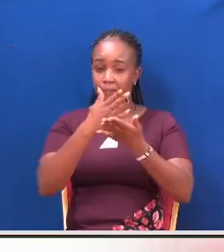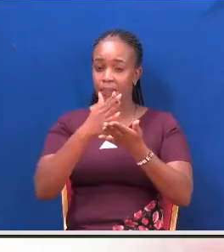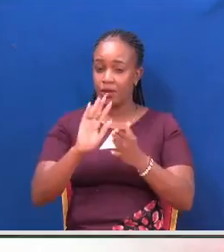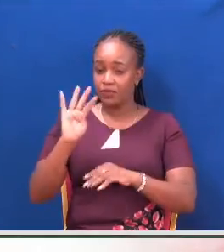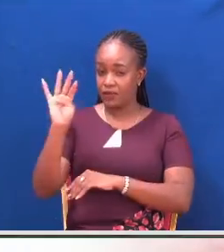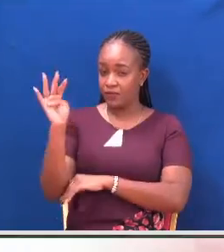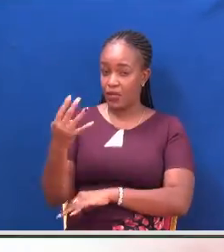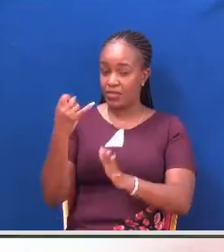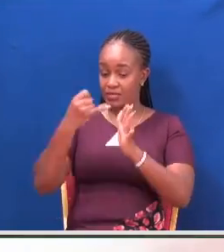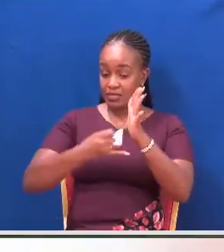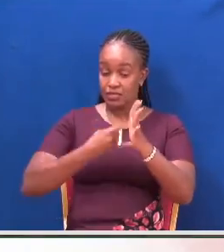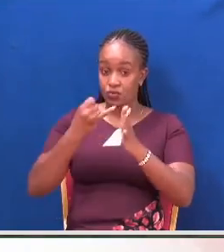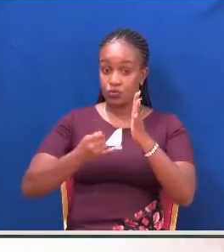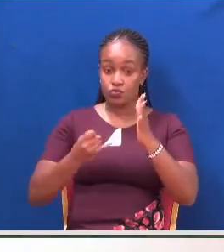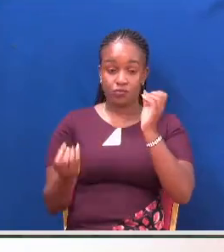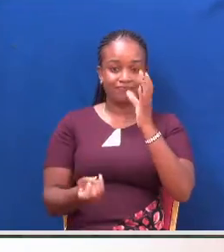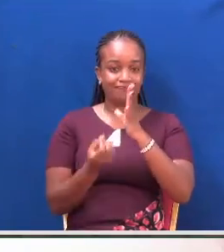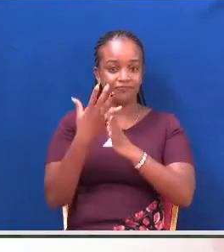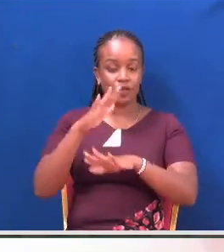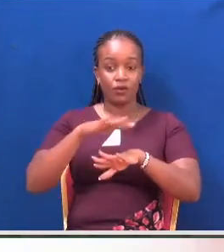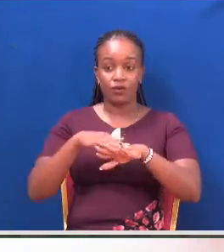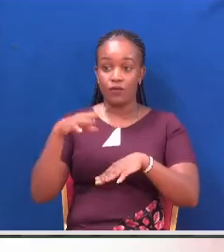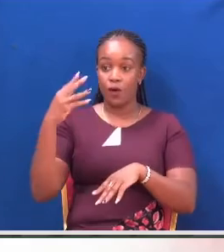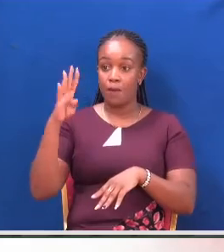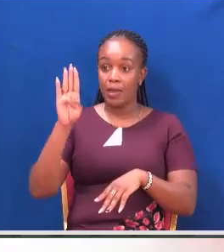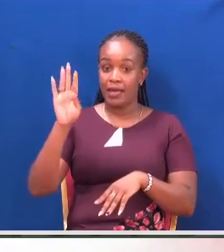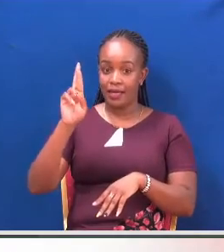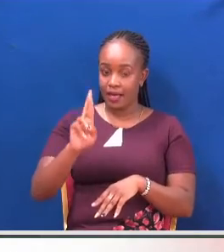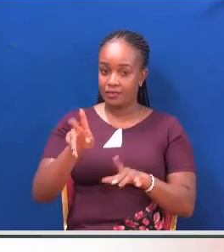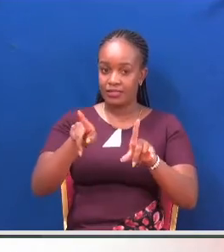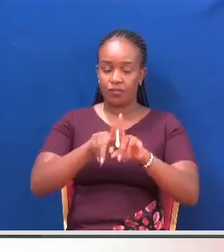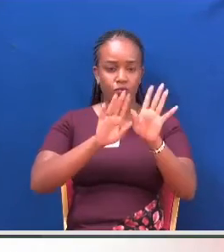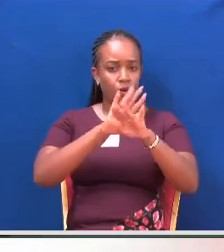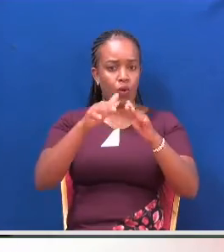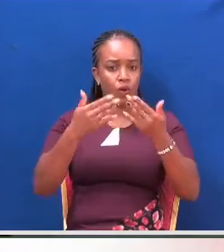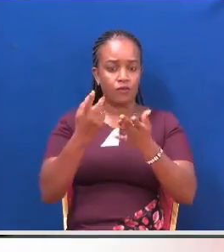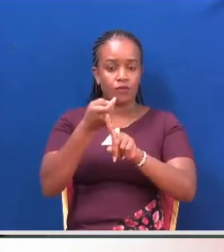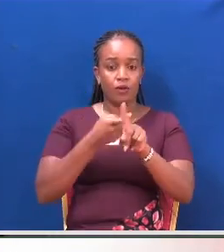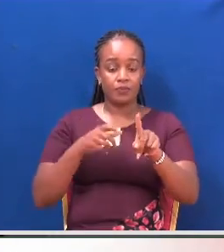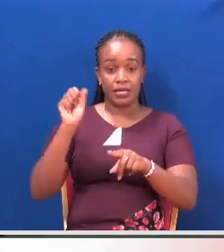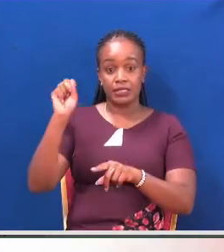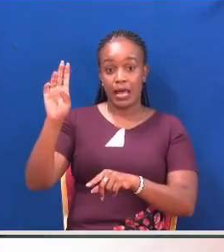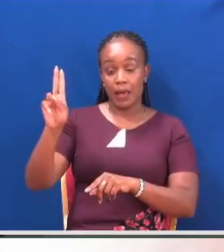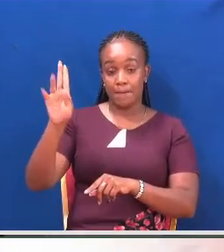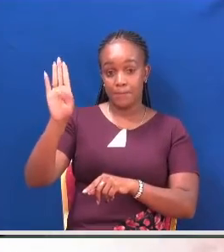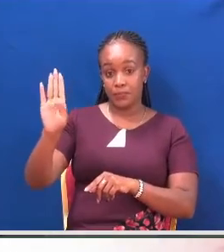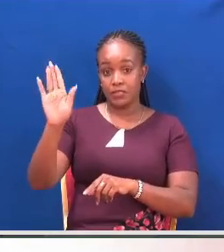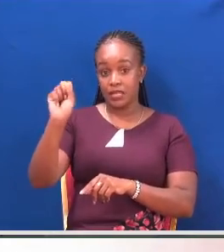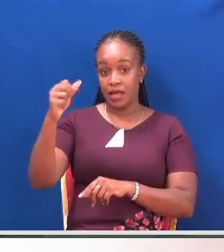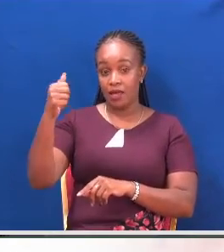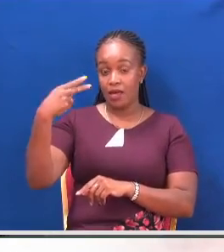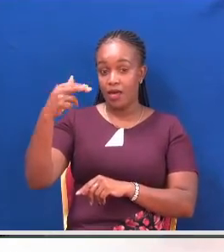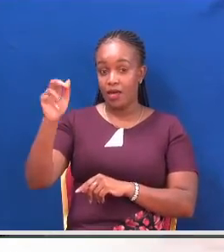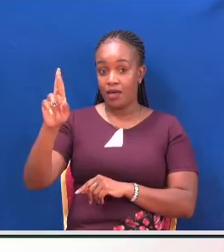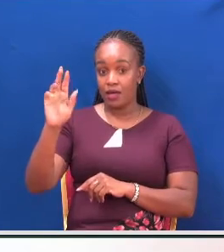fourth industrial revolution, or 4IR. Ample opportunities are with sub-Saharan Africa, but with a strong focus